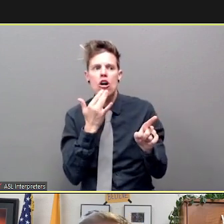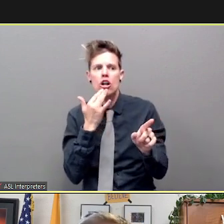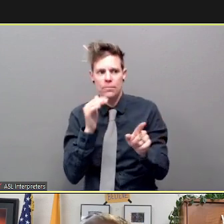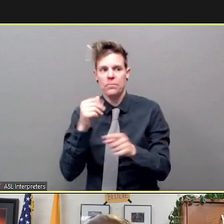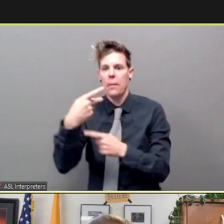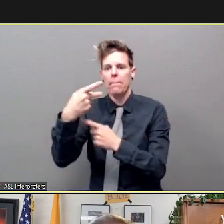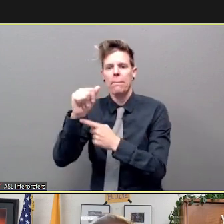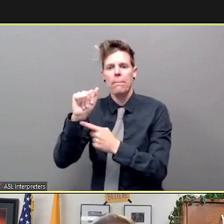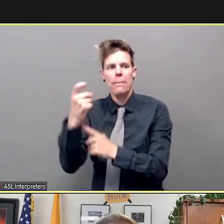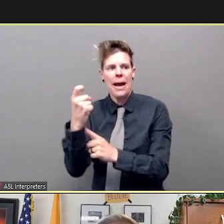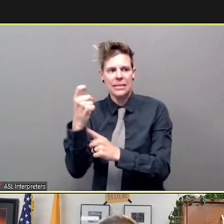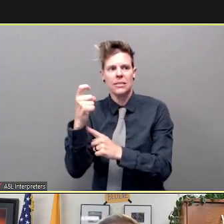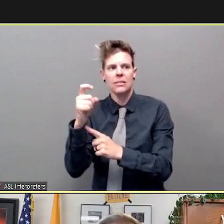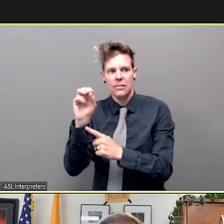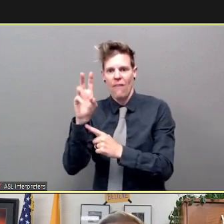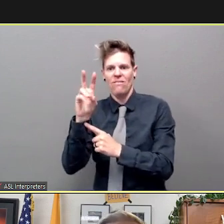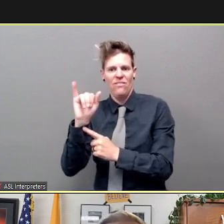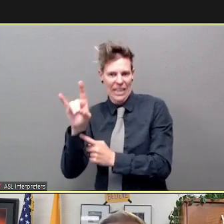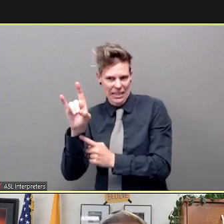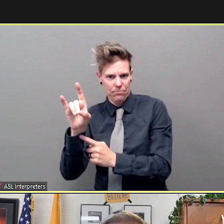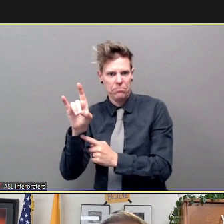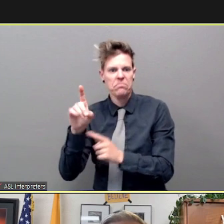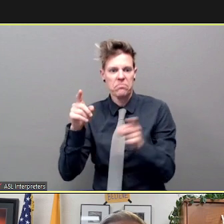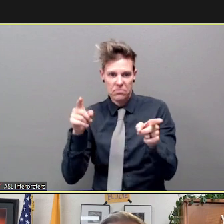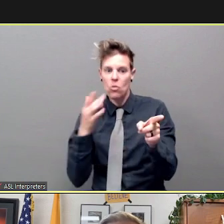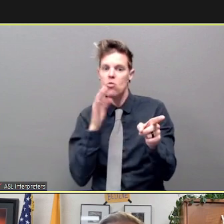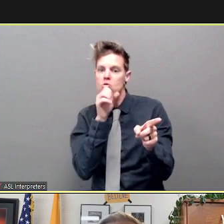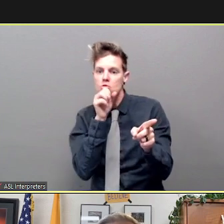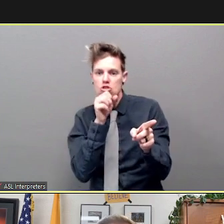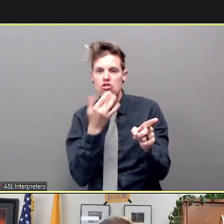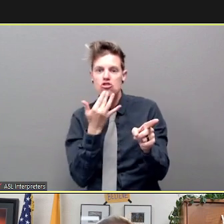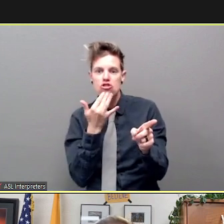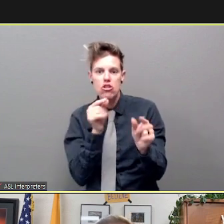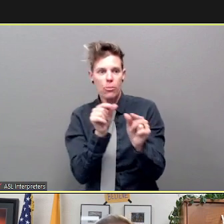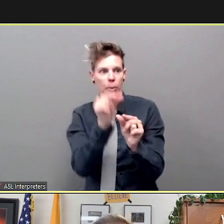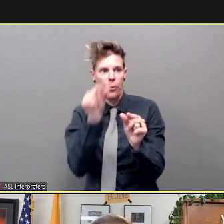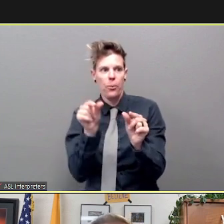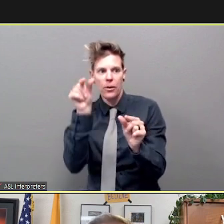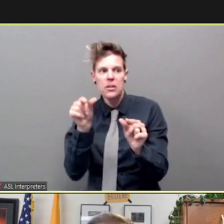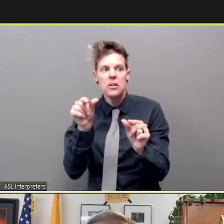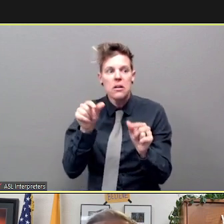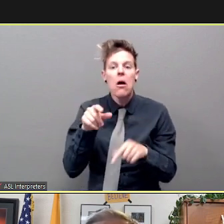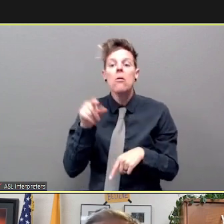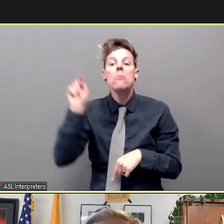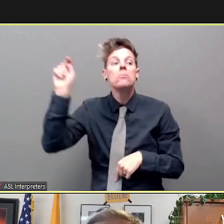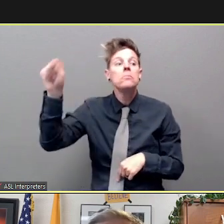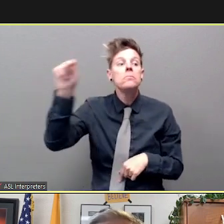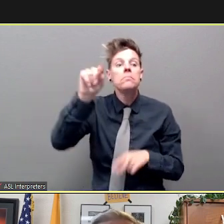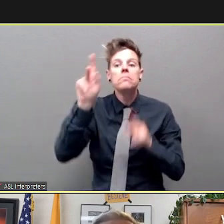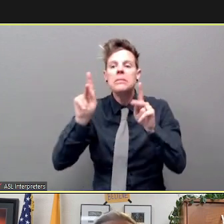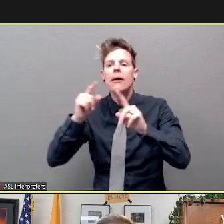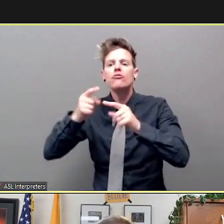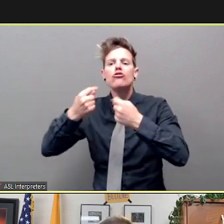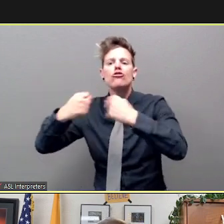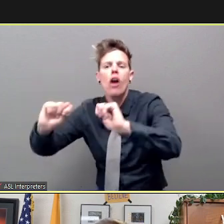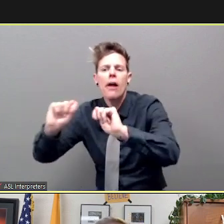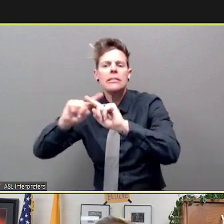to prescribe with people on other medicines. I just wanted to thank every prescribing clinician in New Mexico